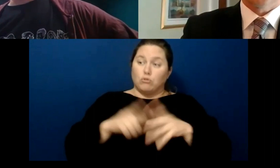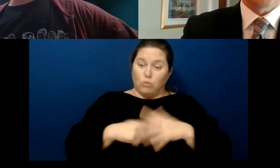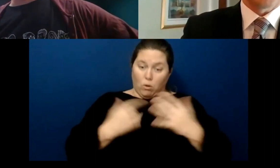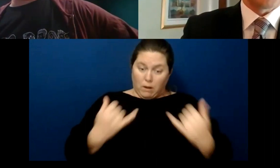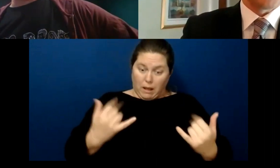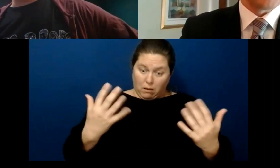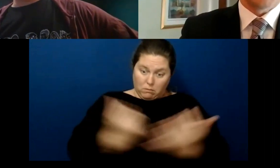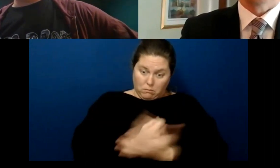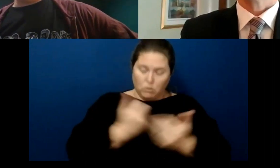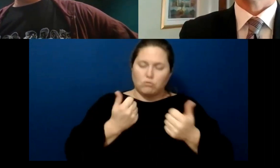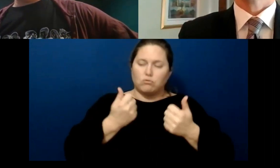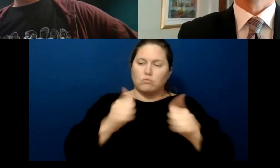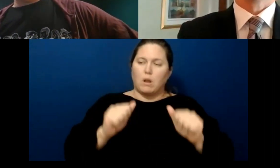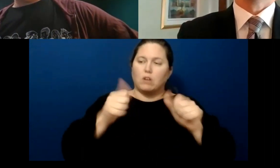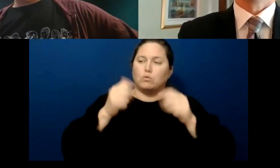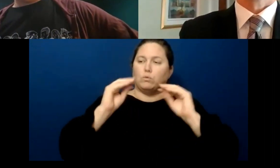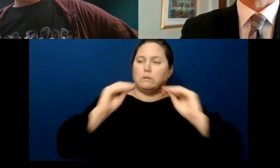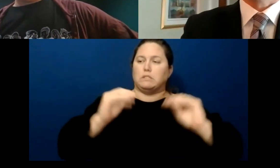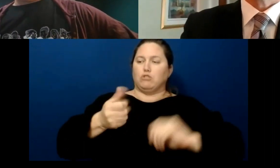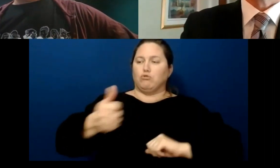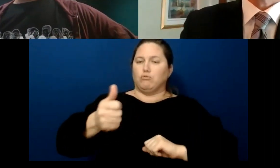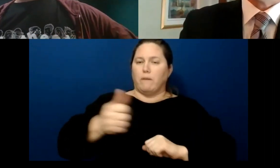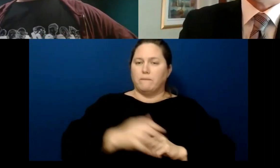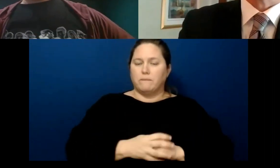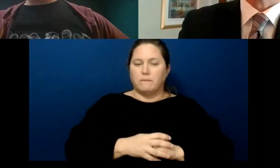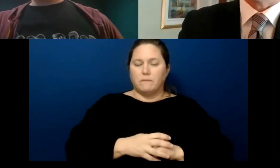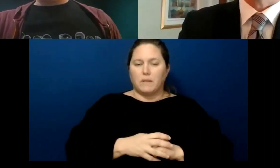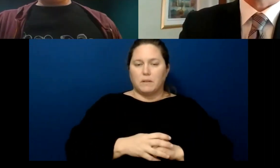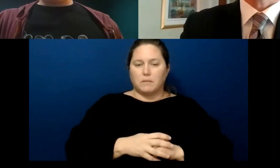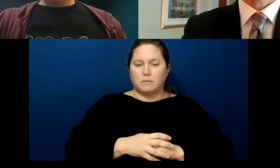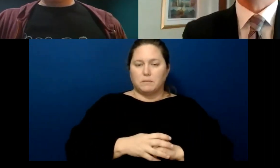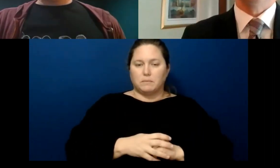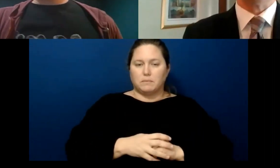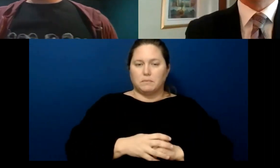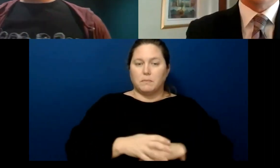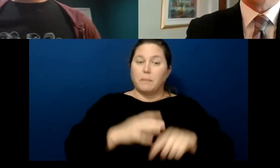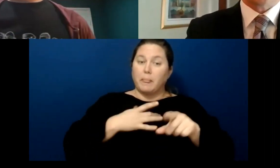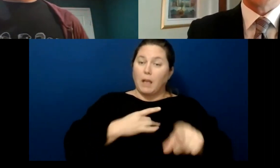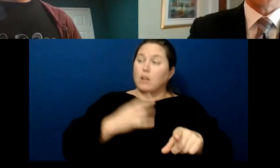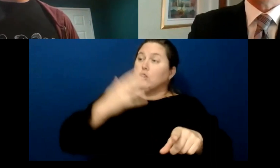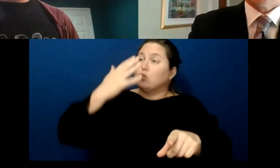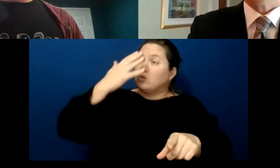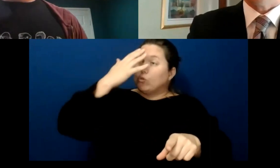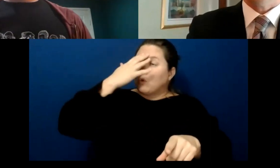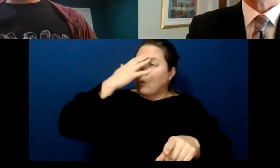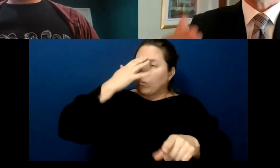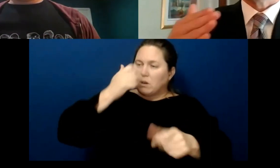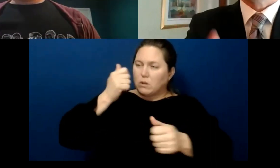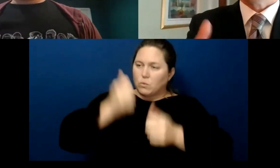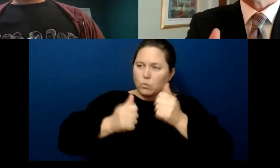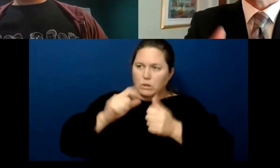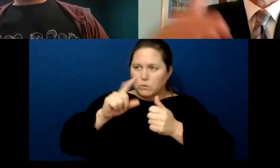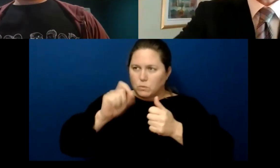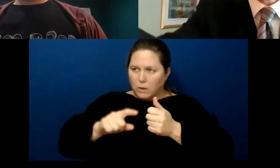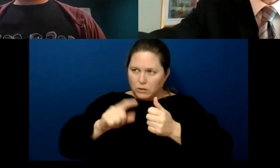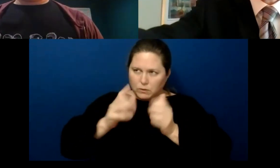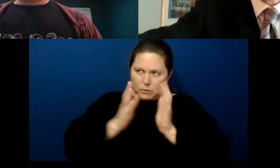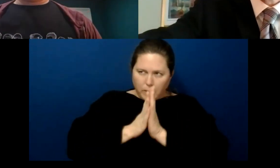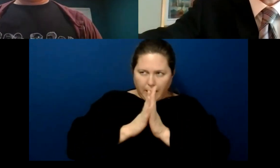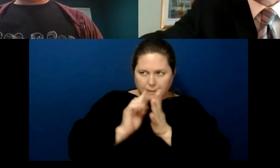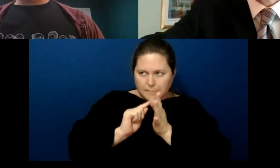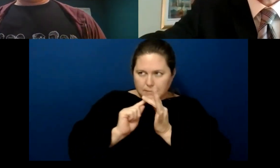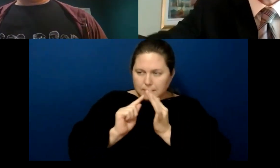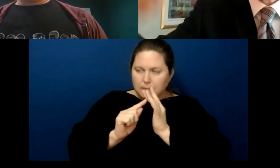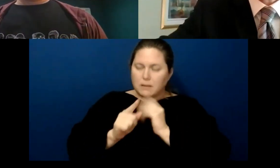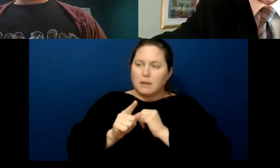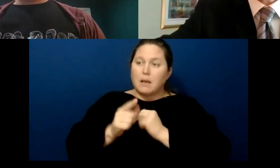as you can as early as possible. I like that, knowing the questions to ask, right? Like you're already in the work, you're playing around and you have questions that are